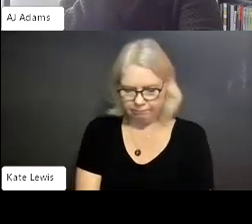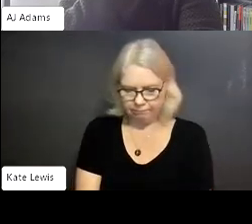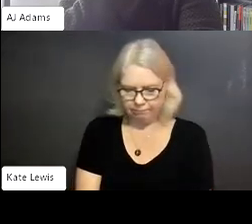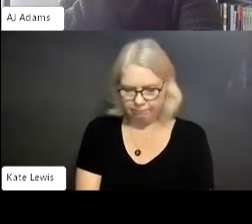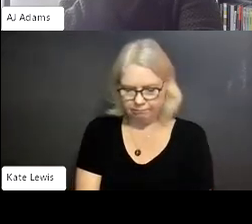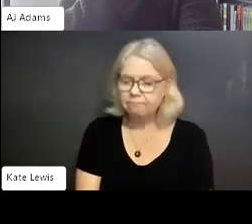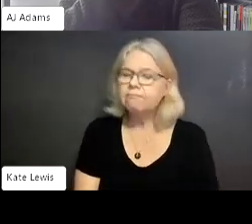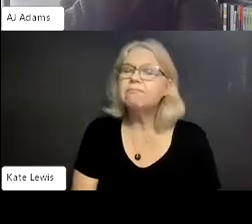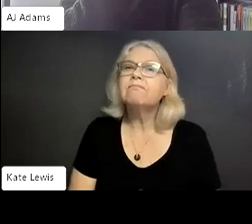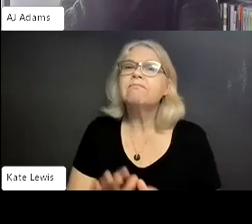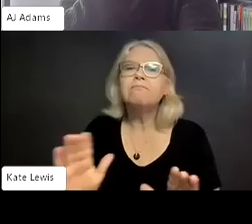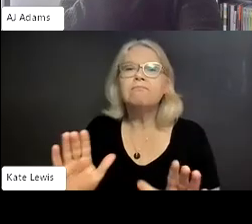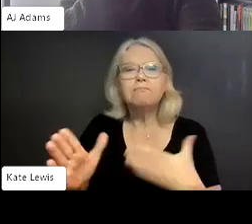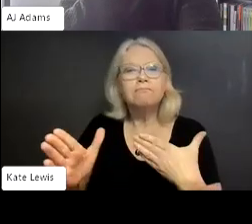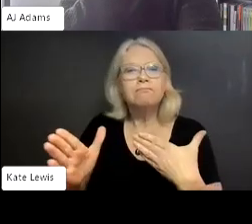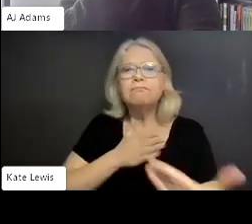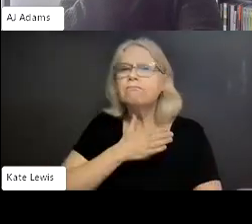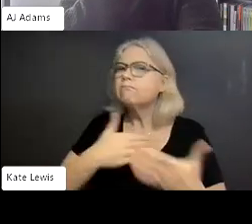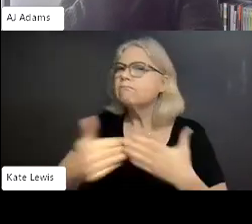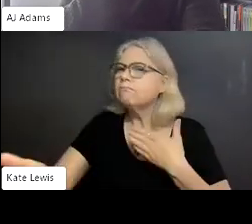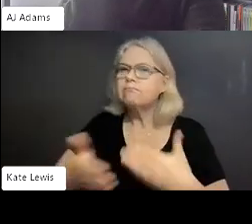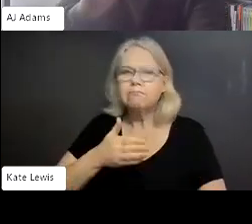I hold on.